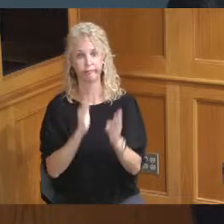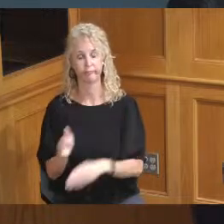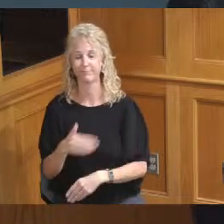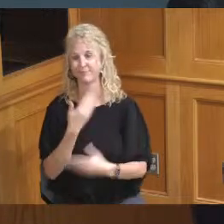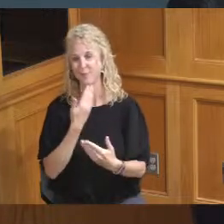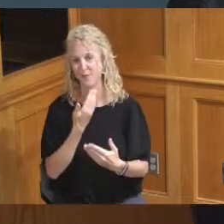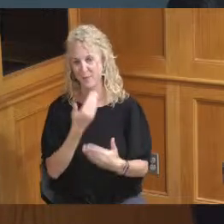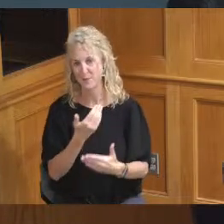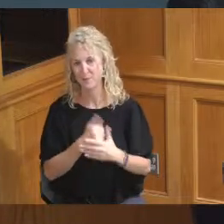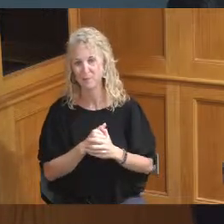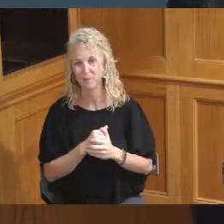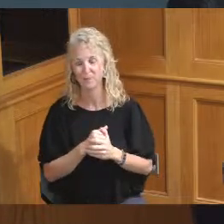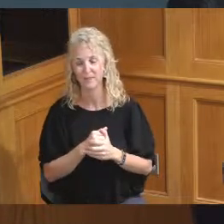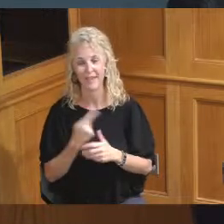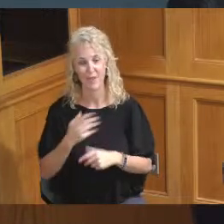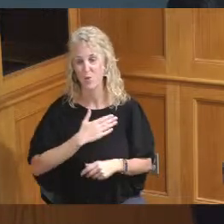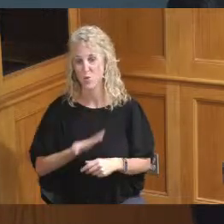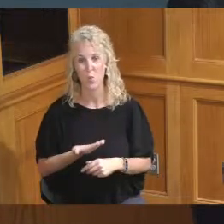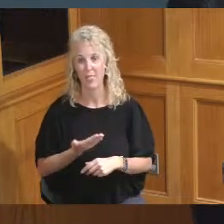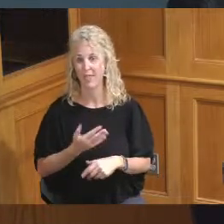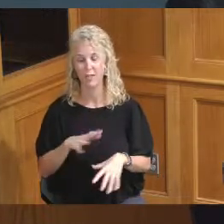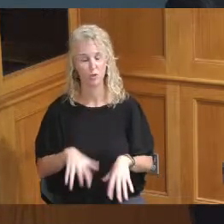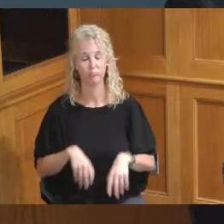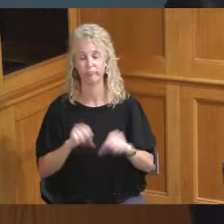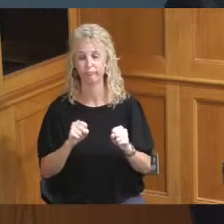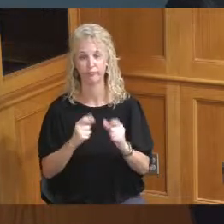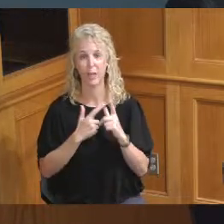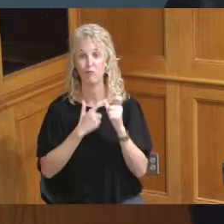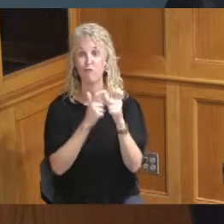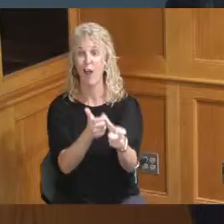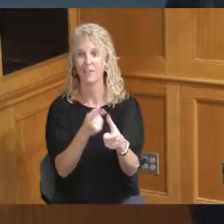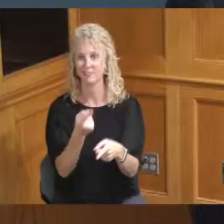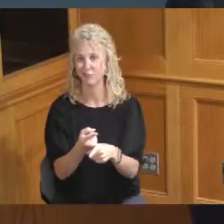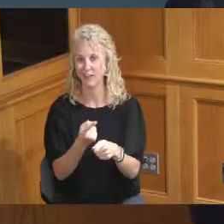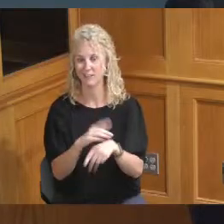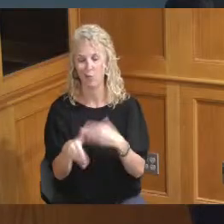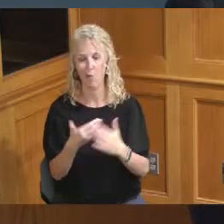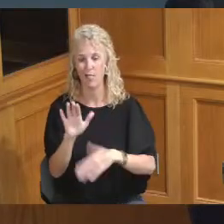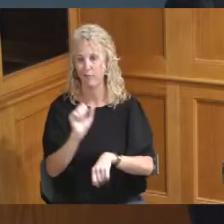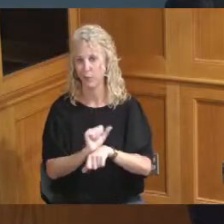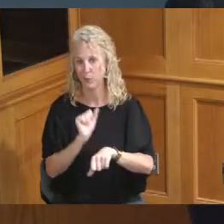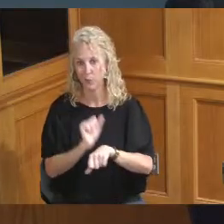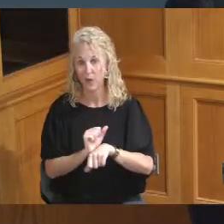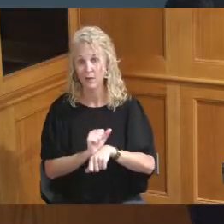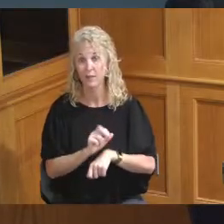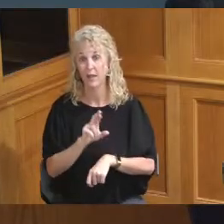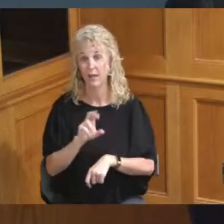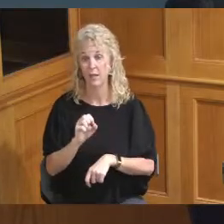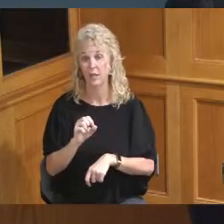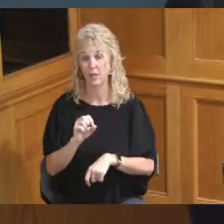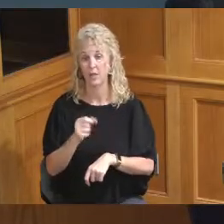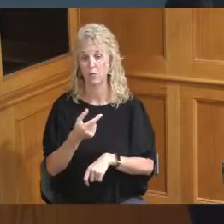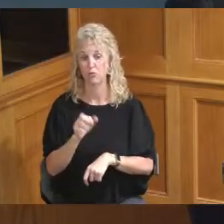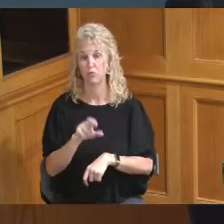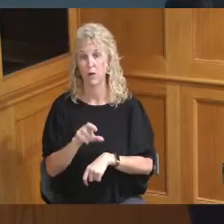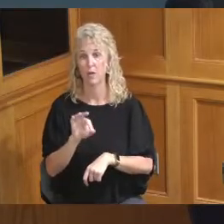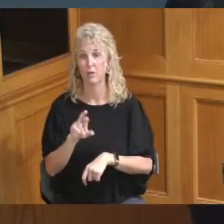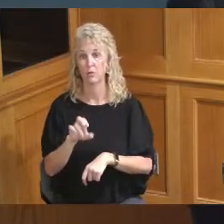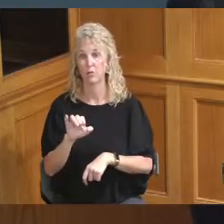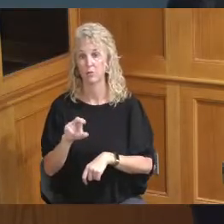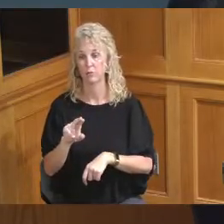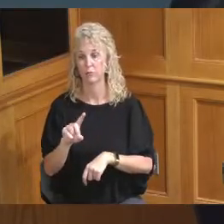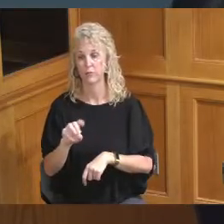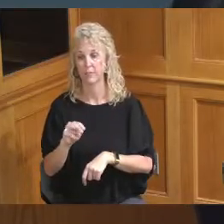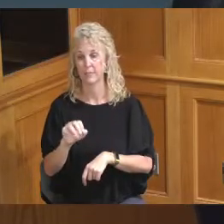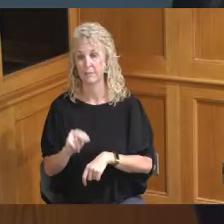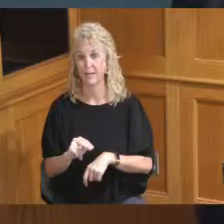much for sticking in there with us and all the work that you've been able to do, along with Roger Friedman, who's been around for a while by